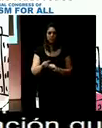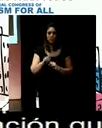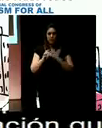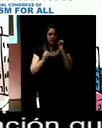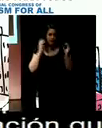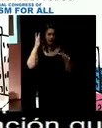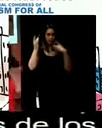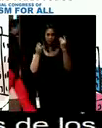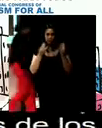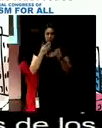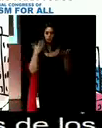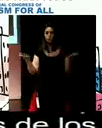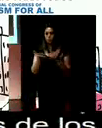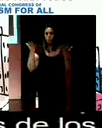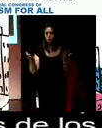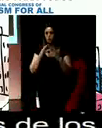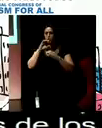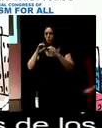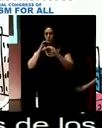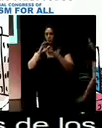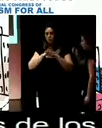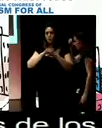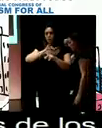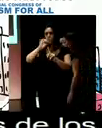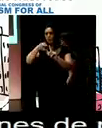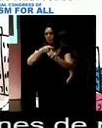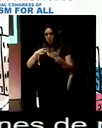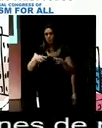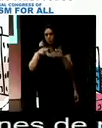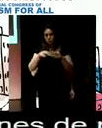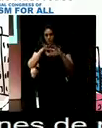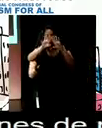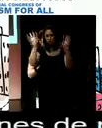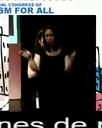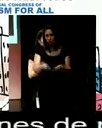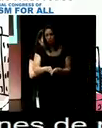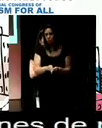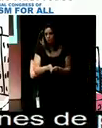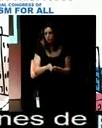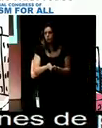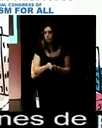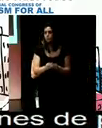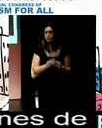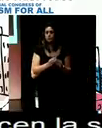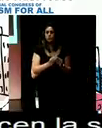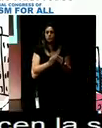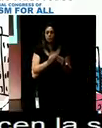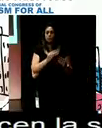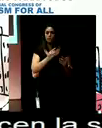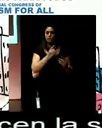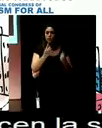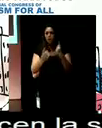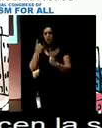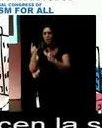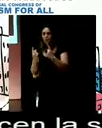and you also need promotional activities and communication activities that could reach to the whole of the society. Each